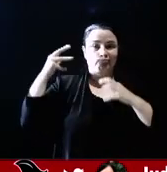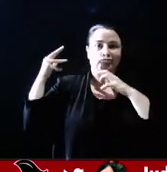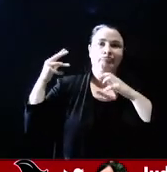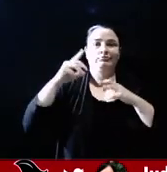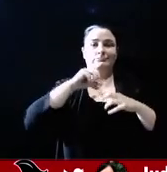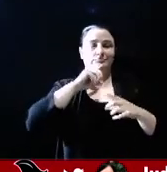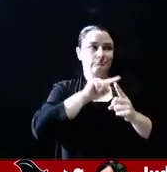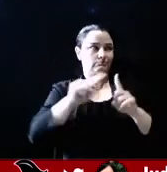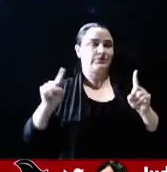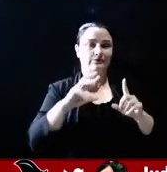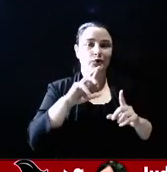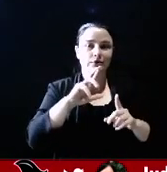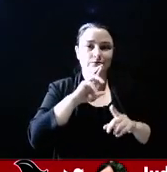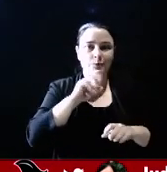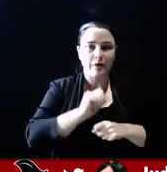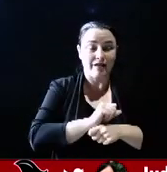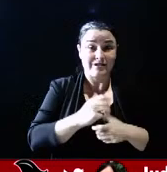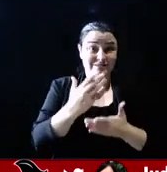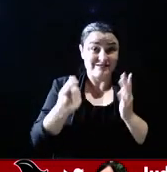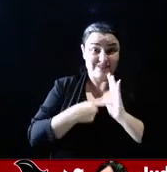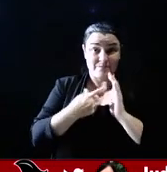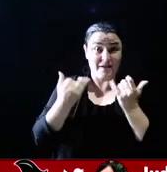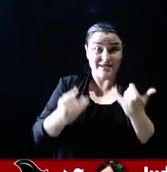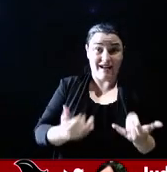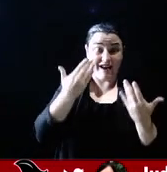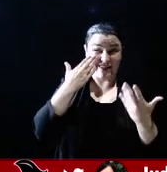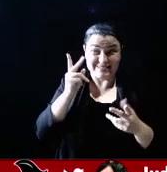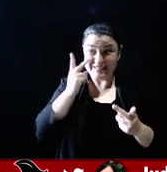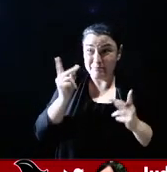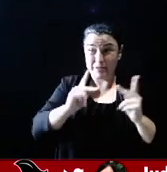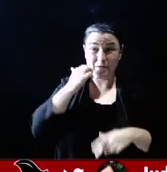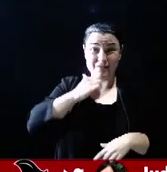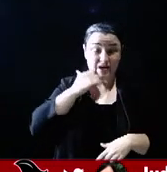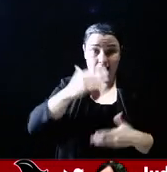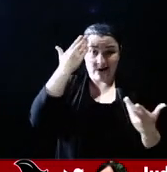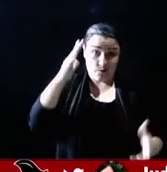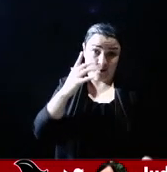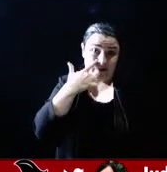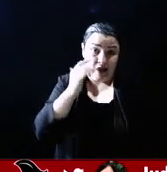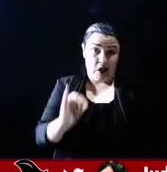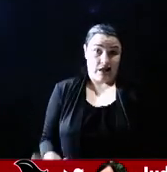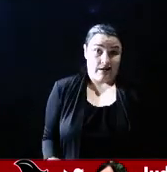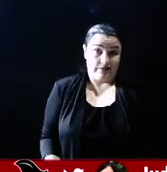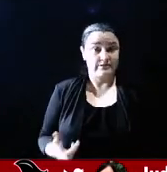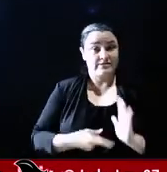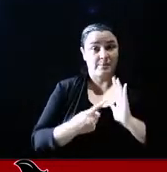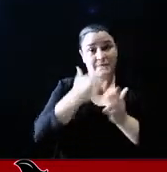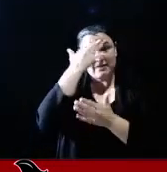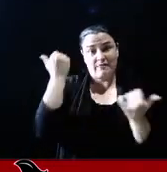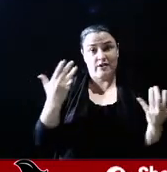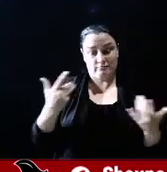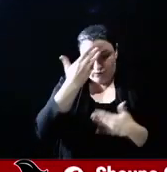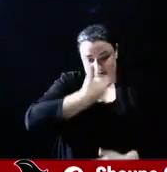To this day, I don't even know what some people look like. People who I see almost every day. Sometimes I even forget what I look like.